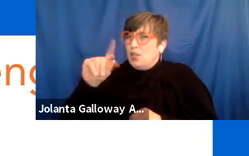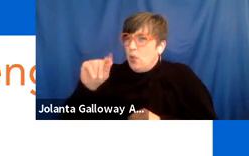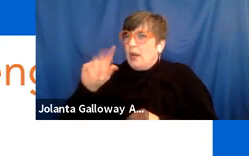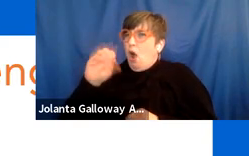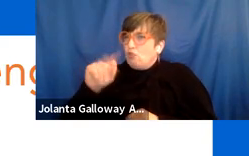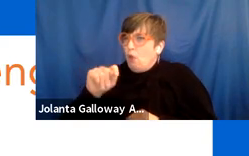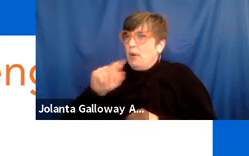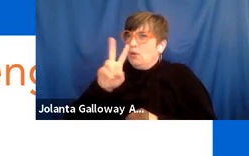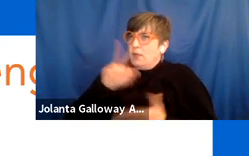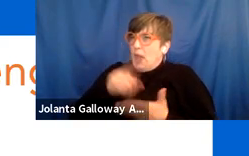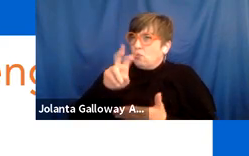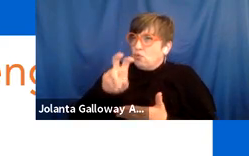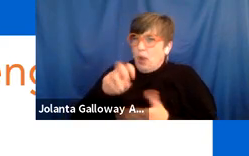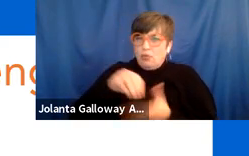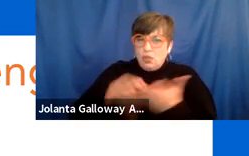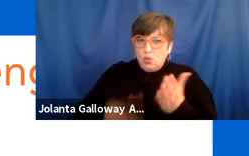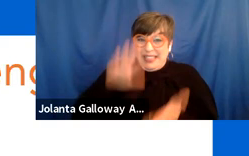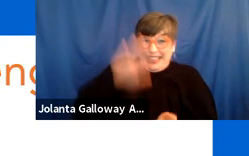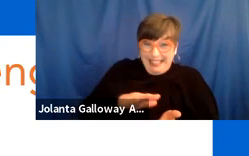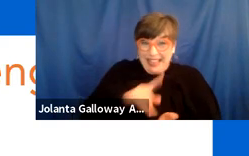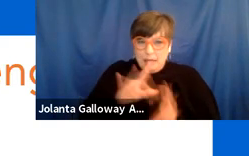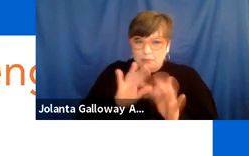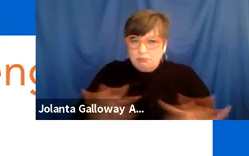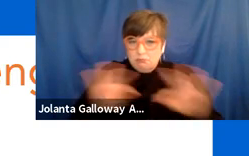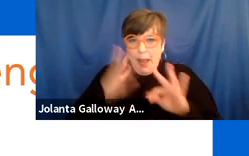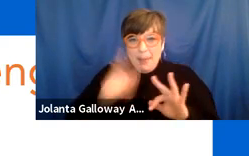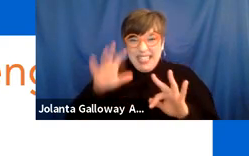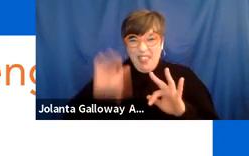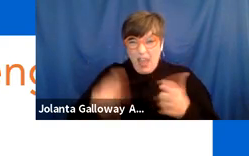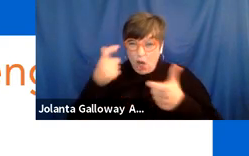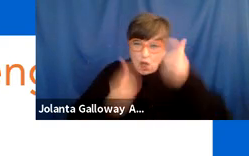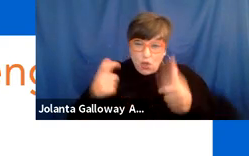This is significant because it represents the largest drop